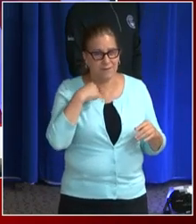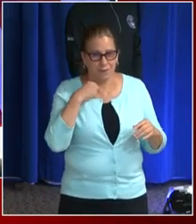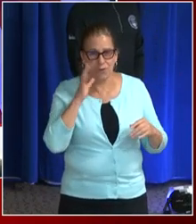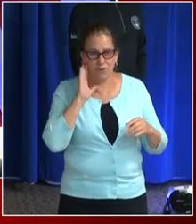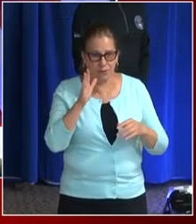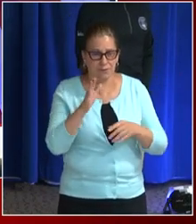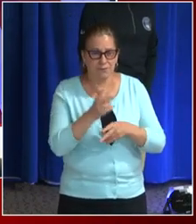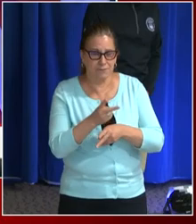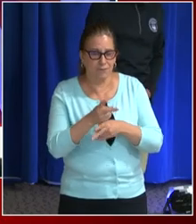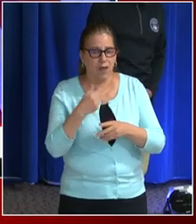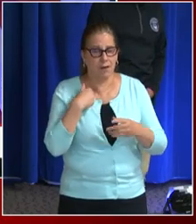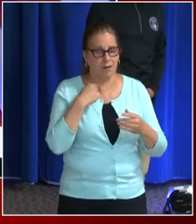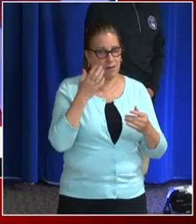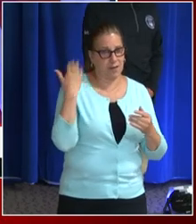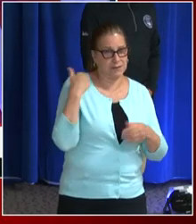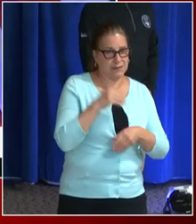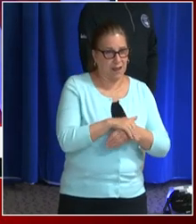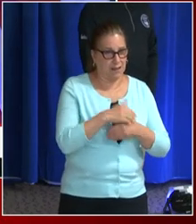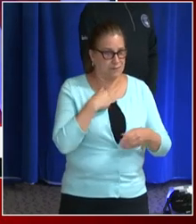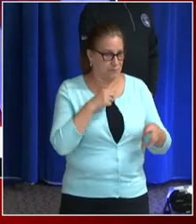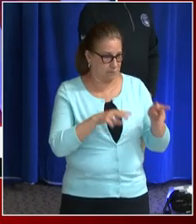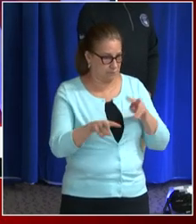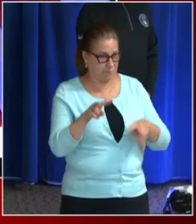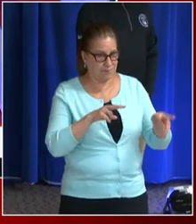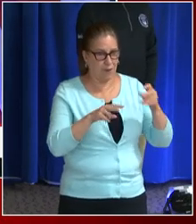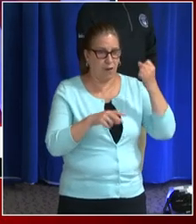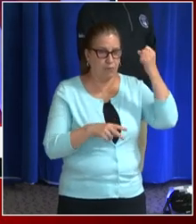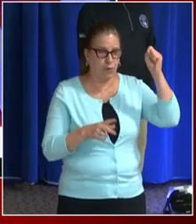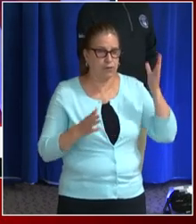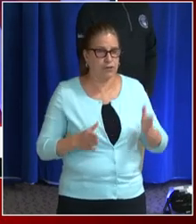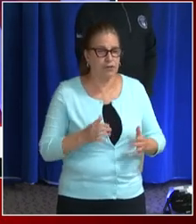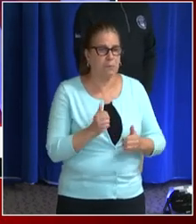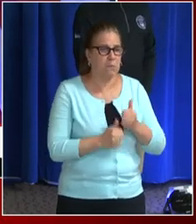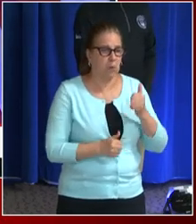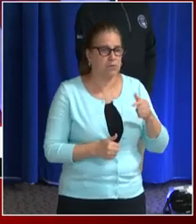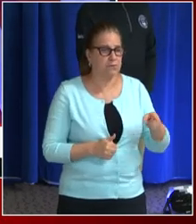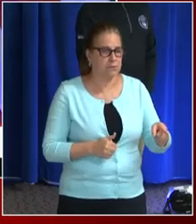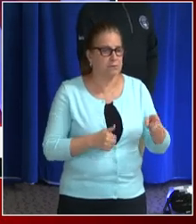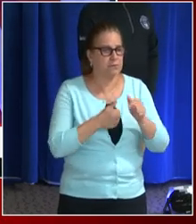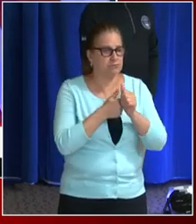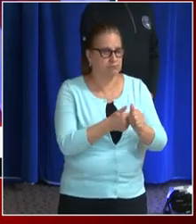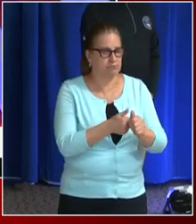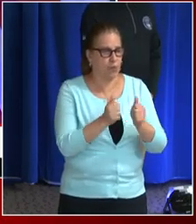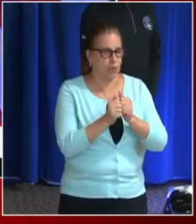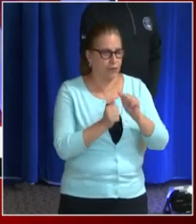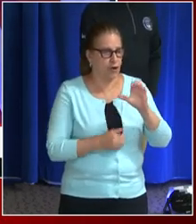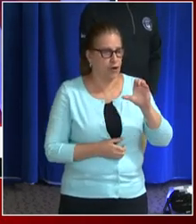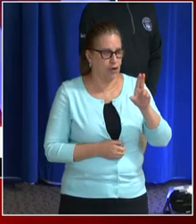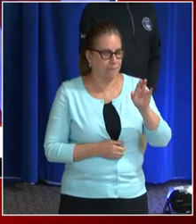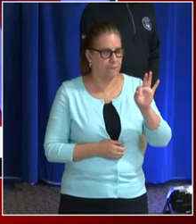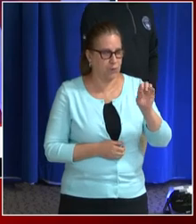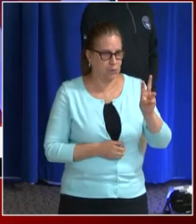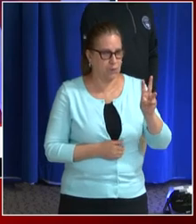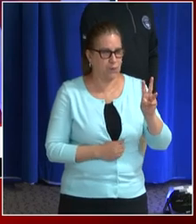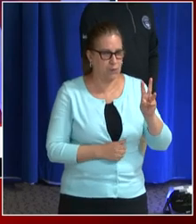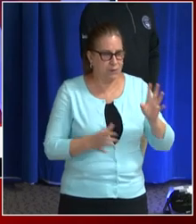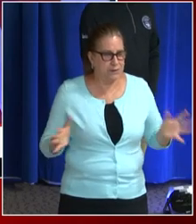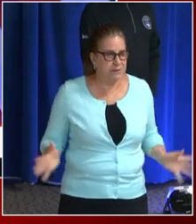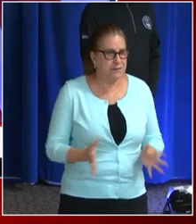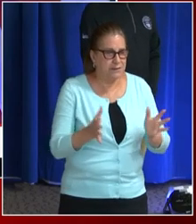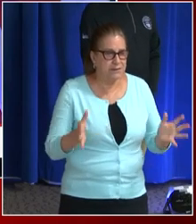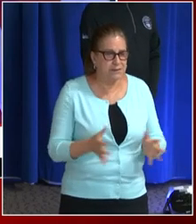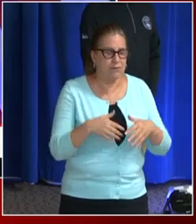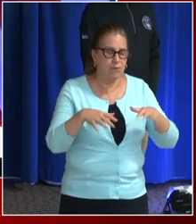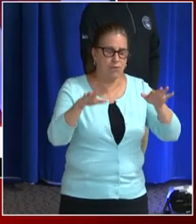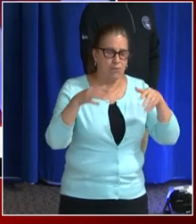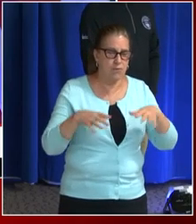is protesters largely complying with the curfew. And we're going to implore them to comply with the curfew